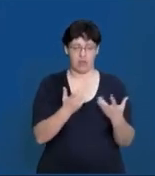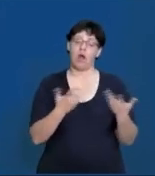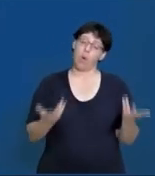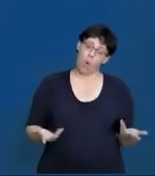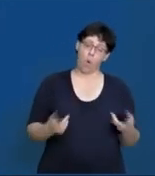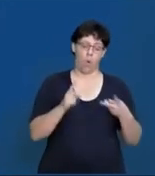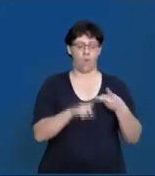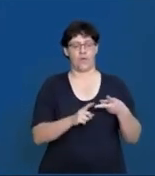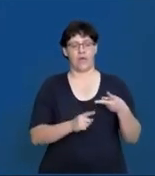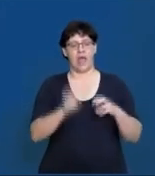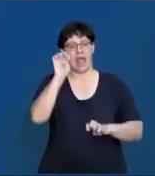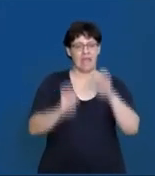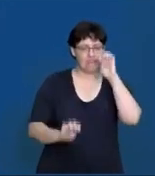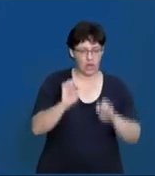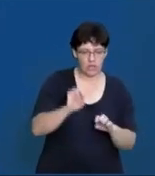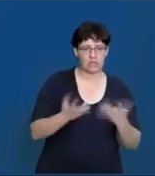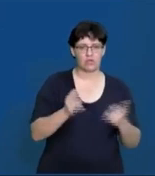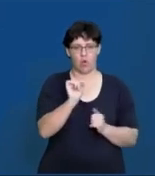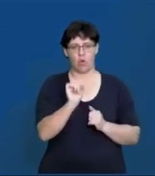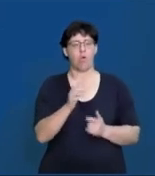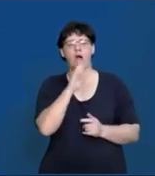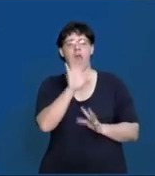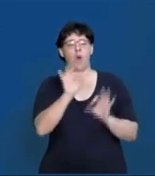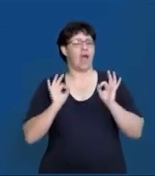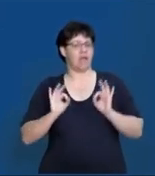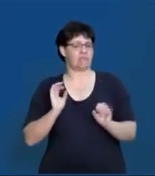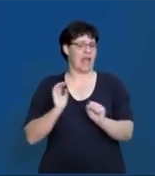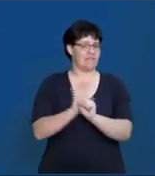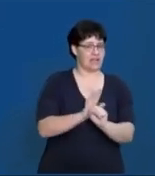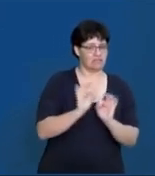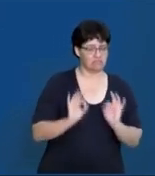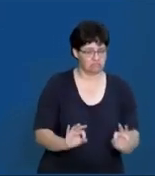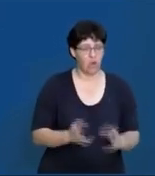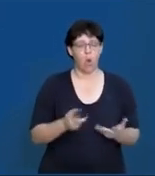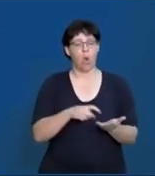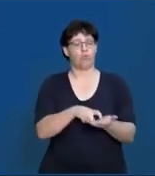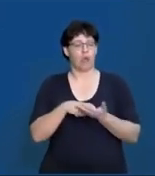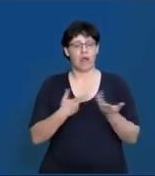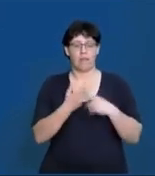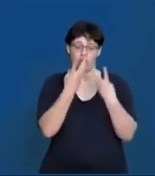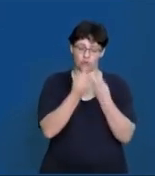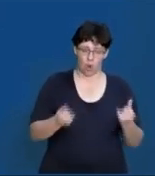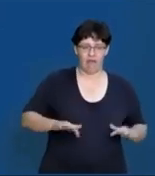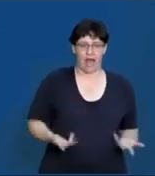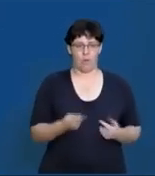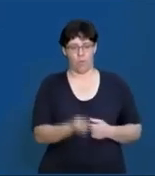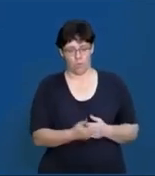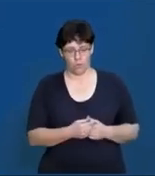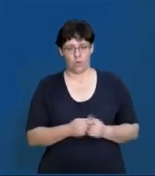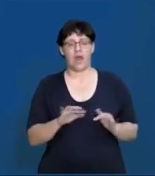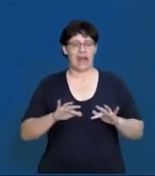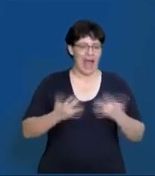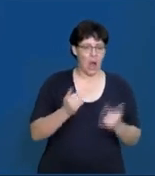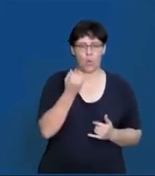to calculate. They might require you to evaluate. For example, you are asked how effective. You might be required to propose a